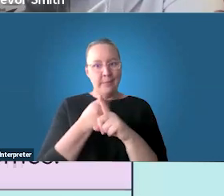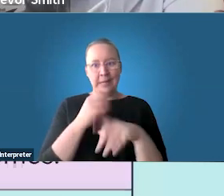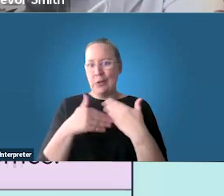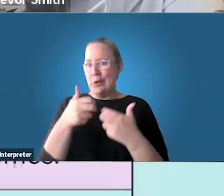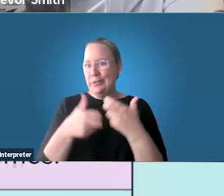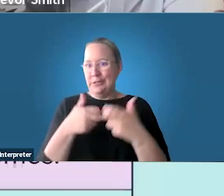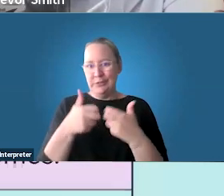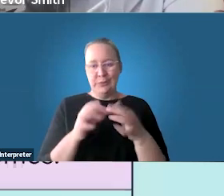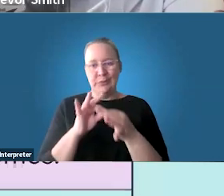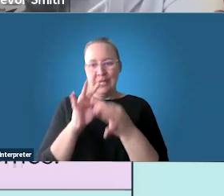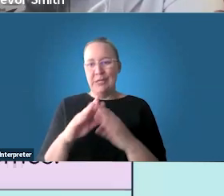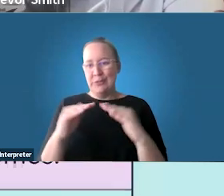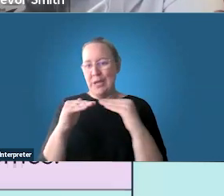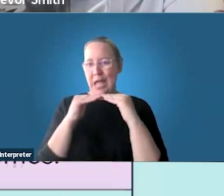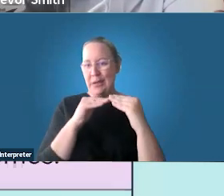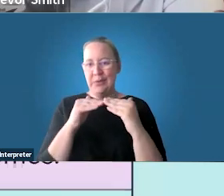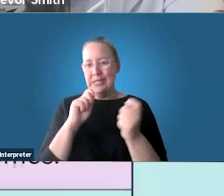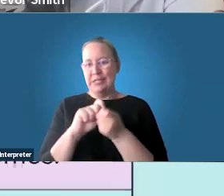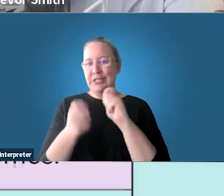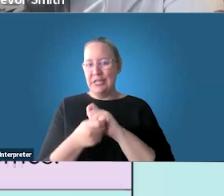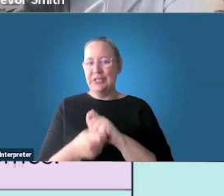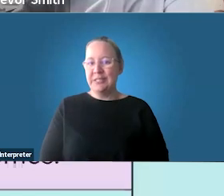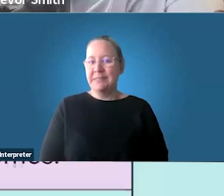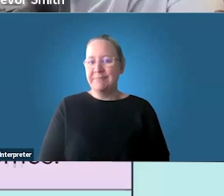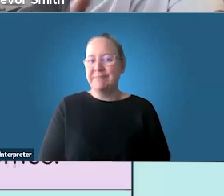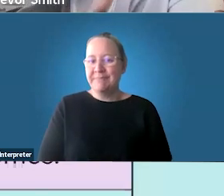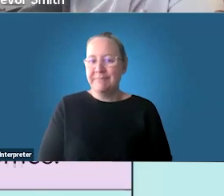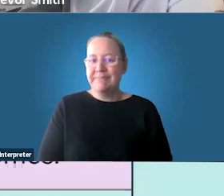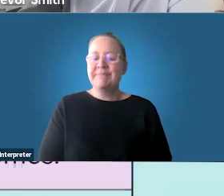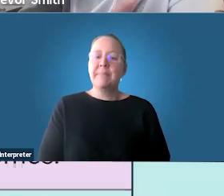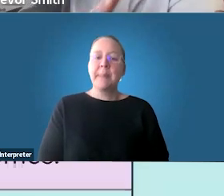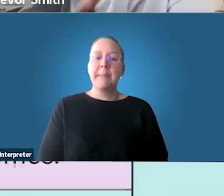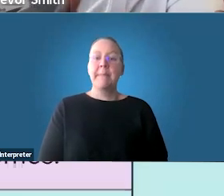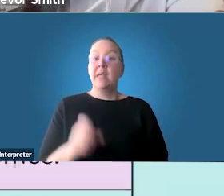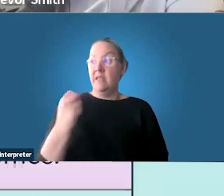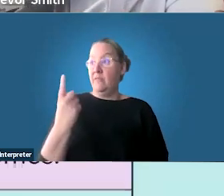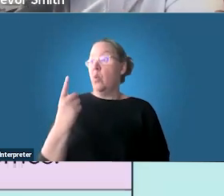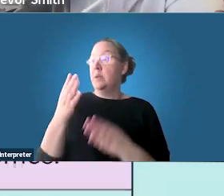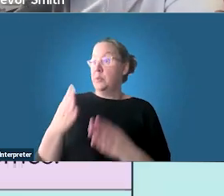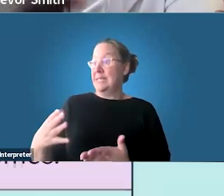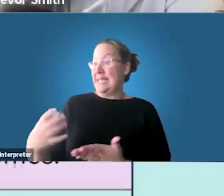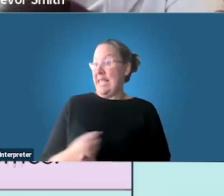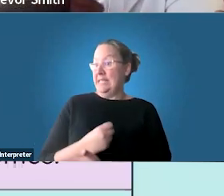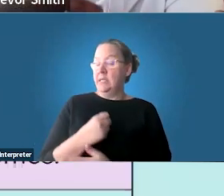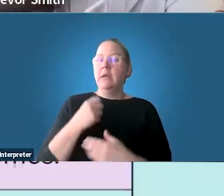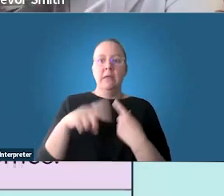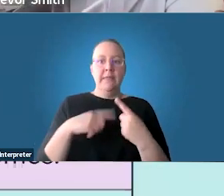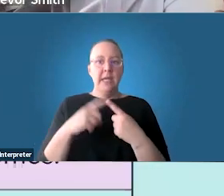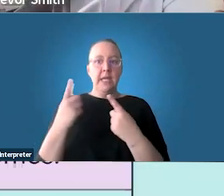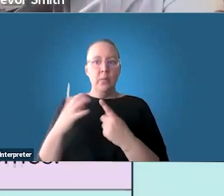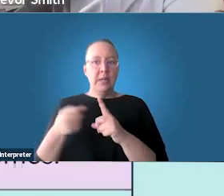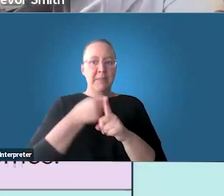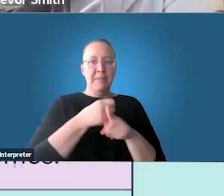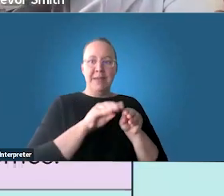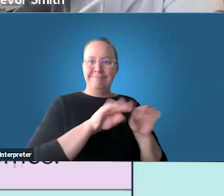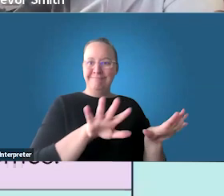on anything related to equity, transformation, justice. The idea that if one group gains something, another one is going to lose something. It's a mindset